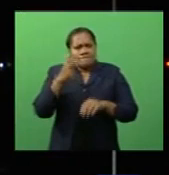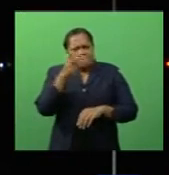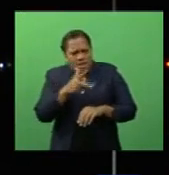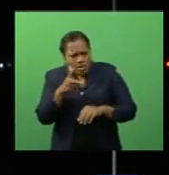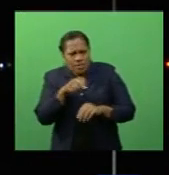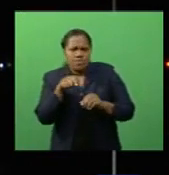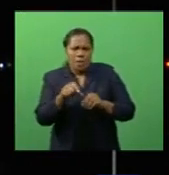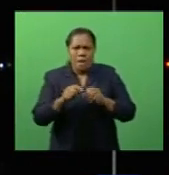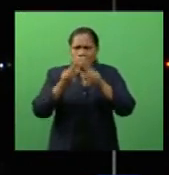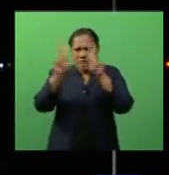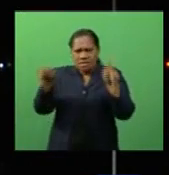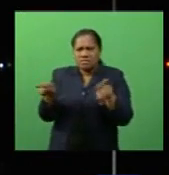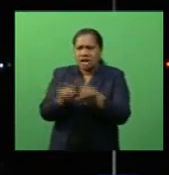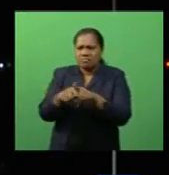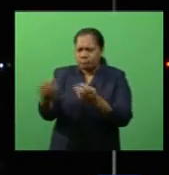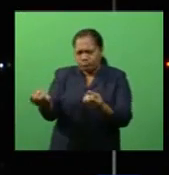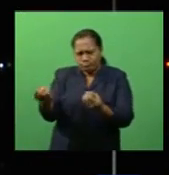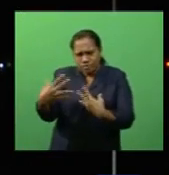email